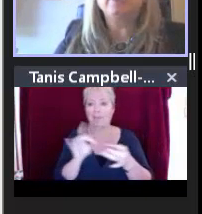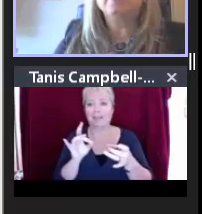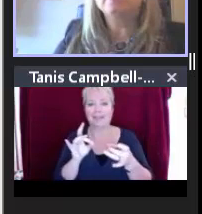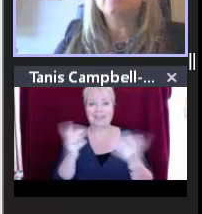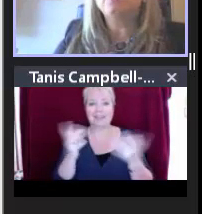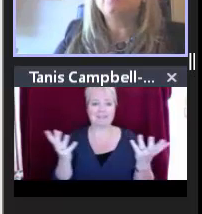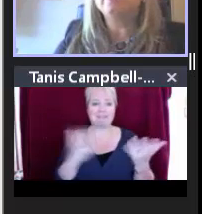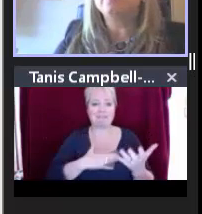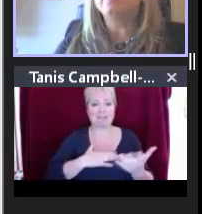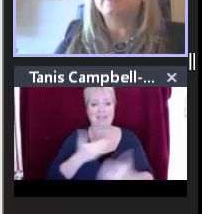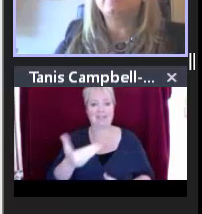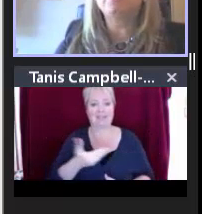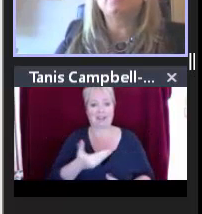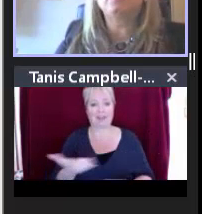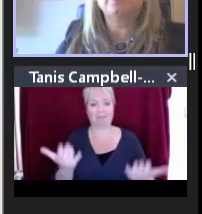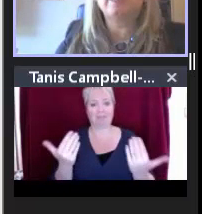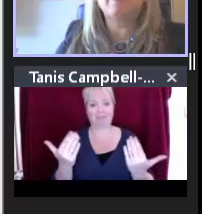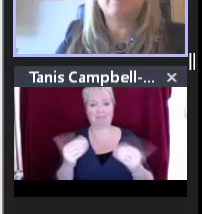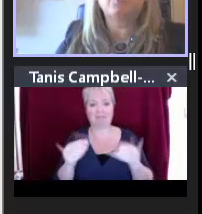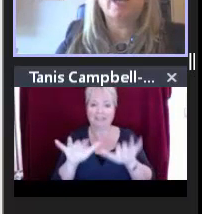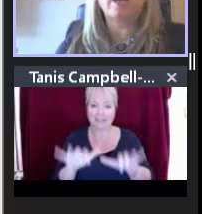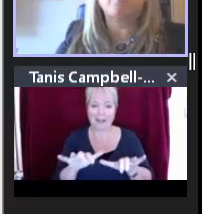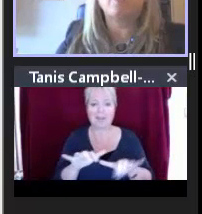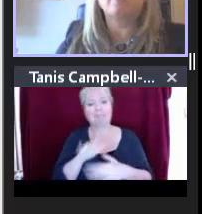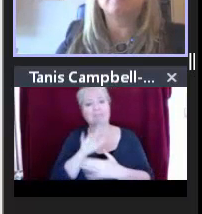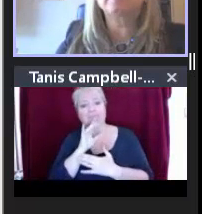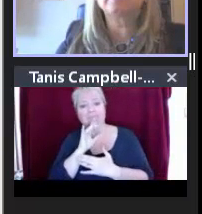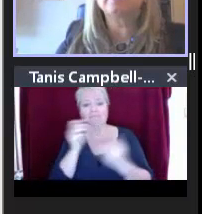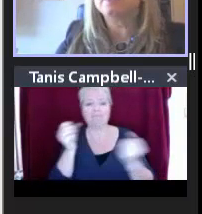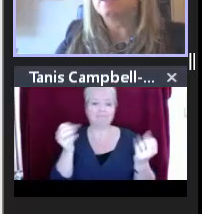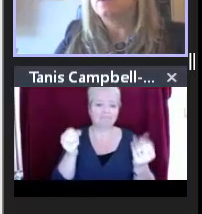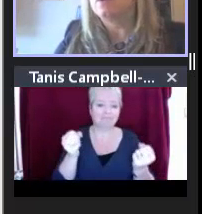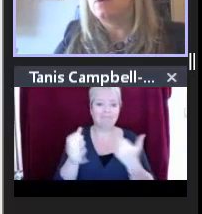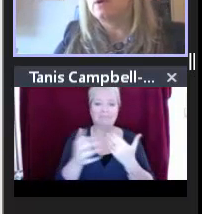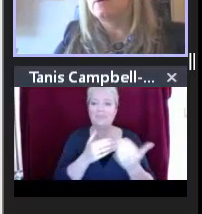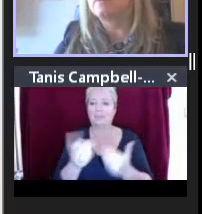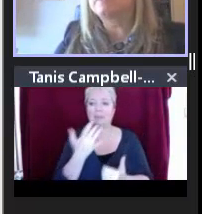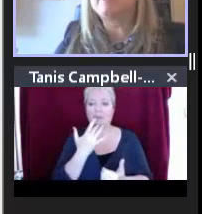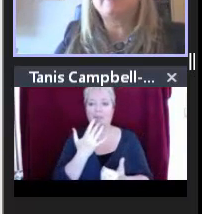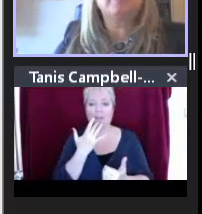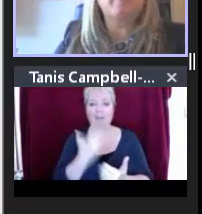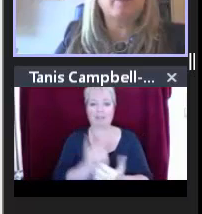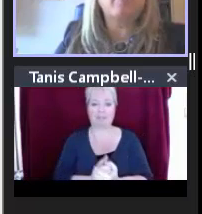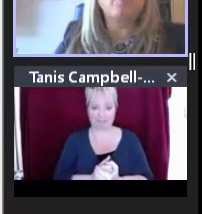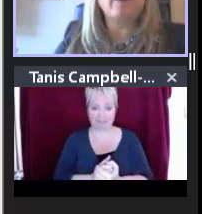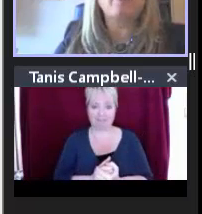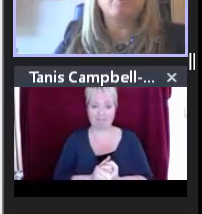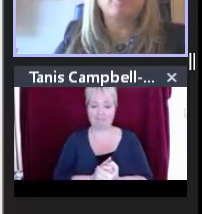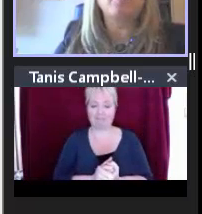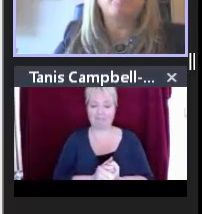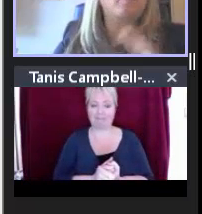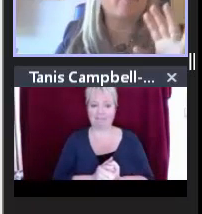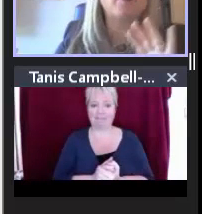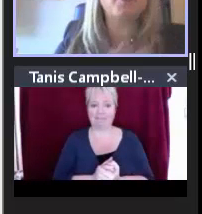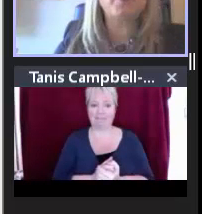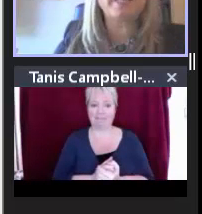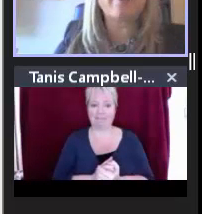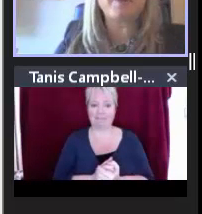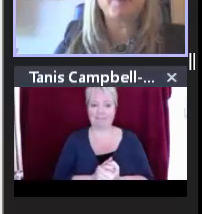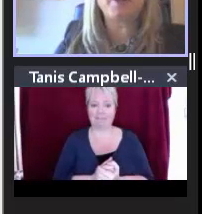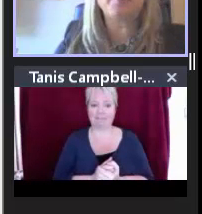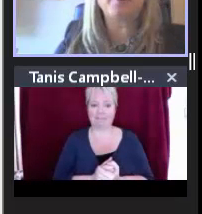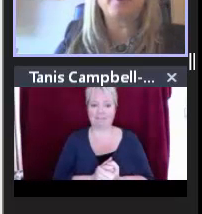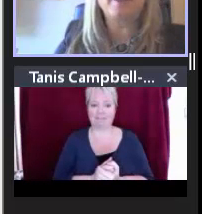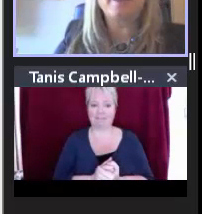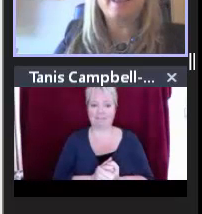here. So do feel free to type in the chat box or speak into the microphone, and I've got 2